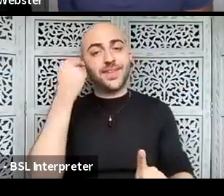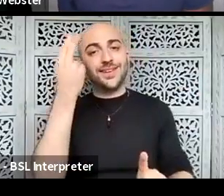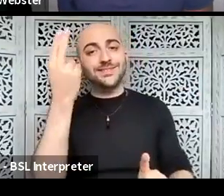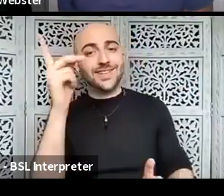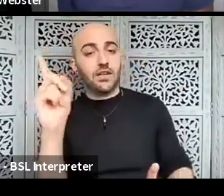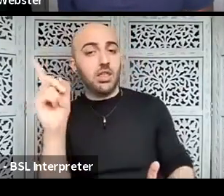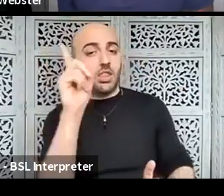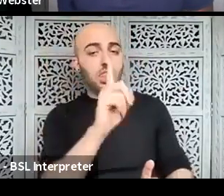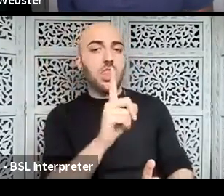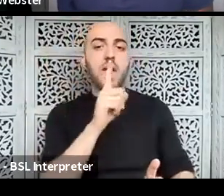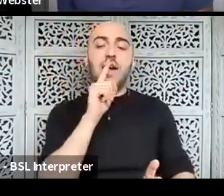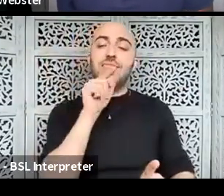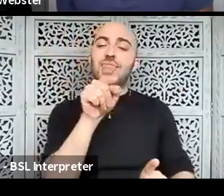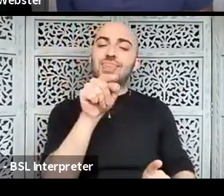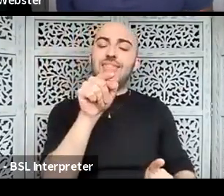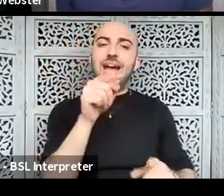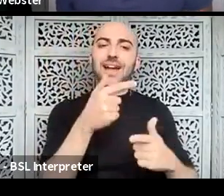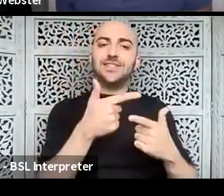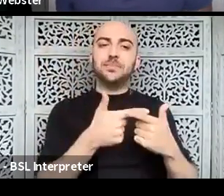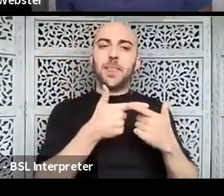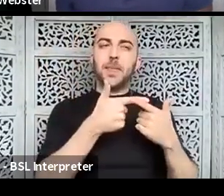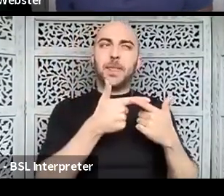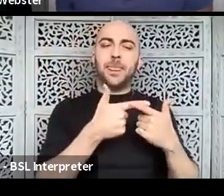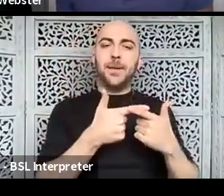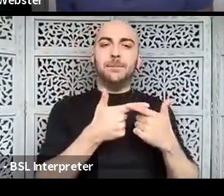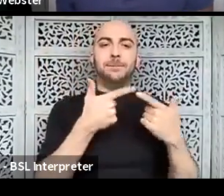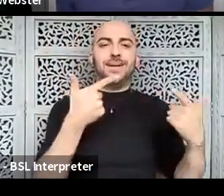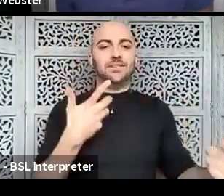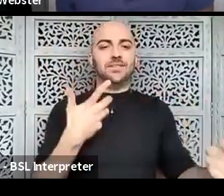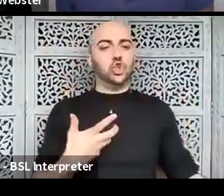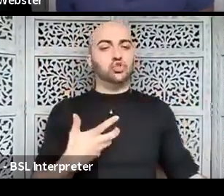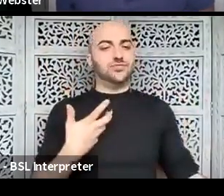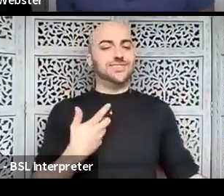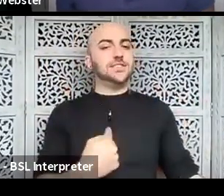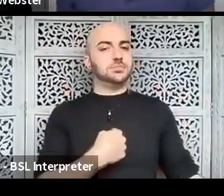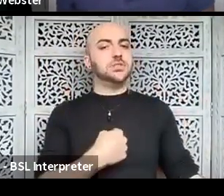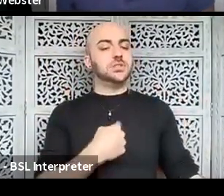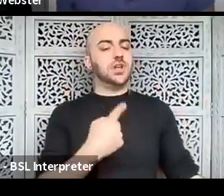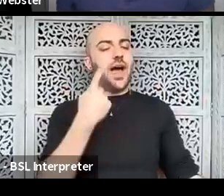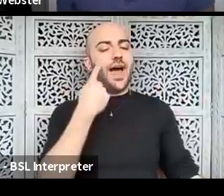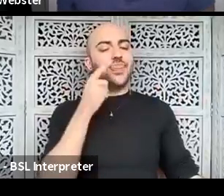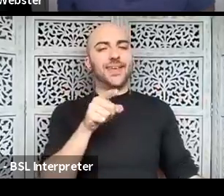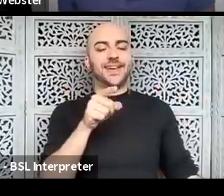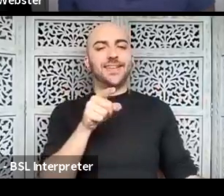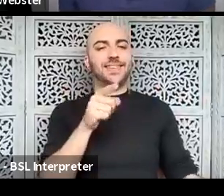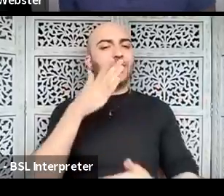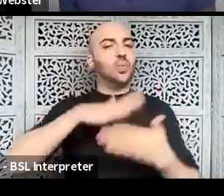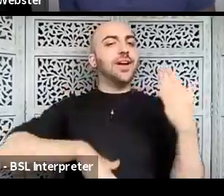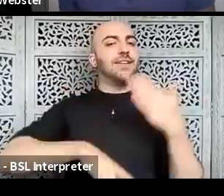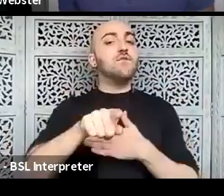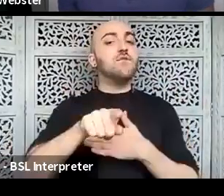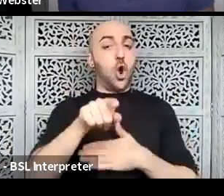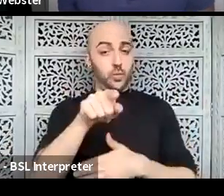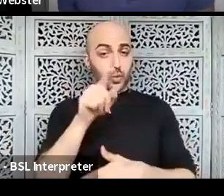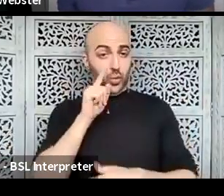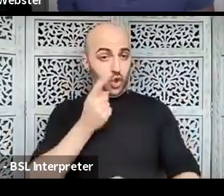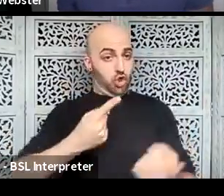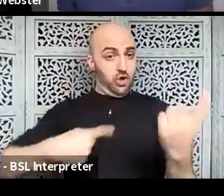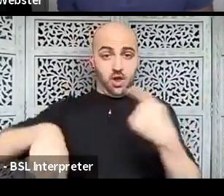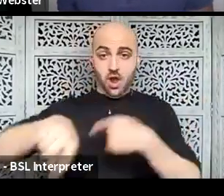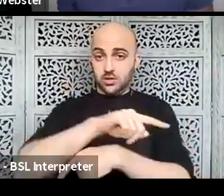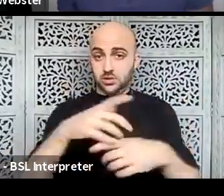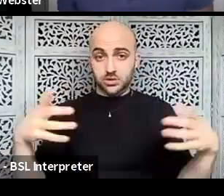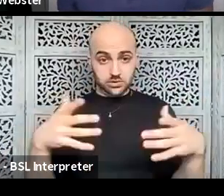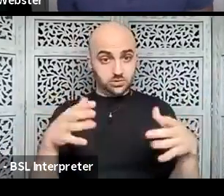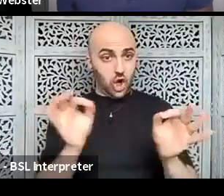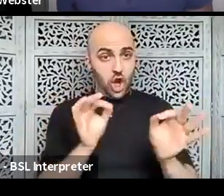my biggest sort of source of resentment actually over the last year, is that if you look around this room, none of us are being paid